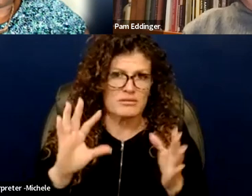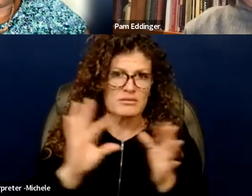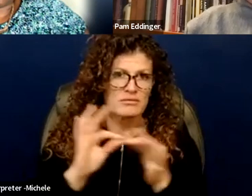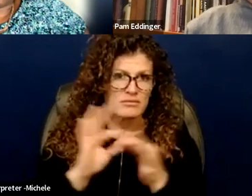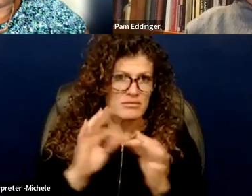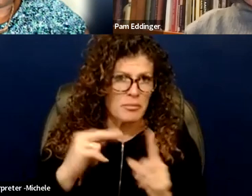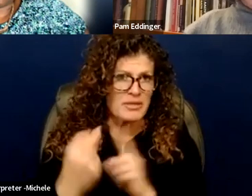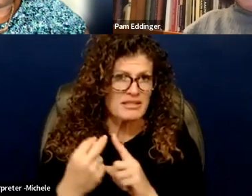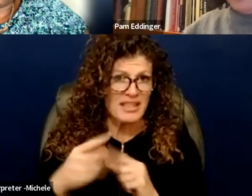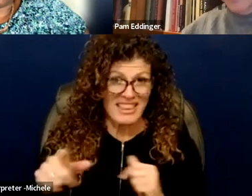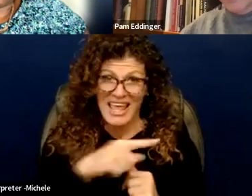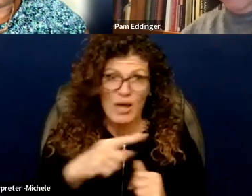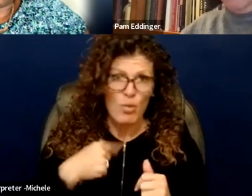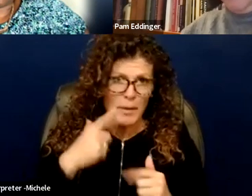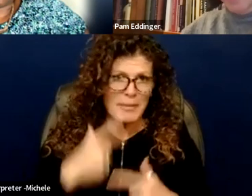who's going to be living with us, right?